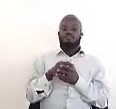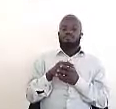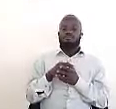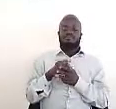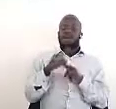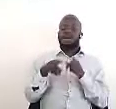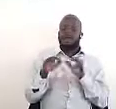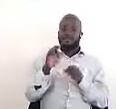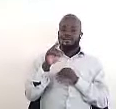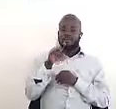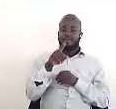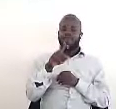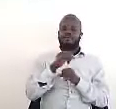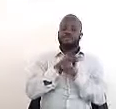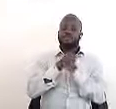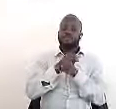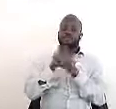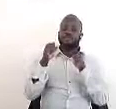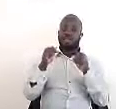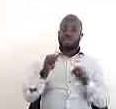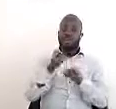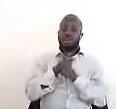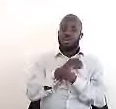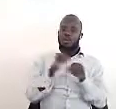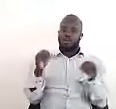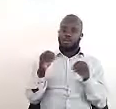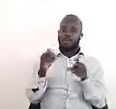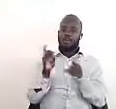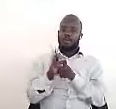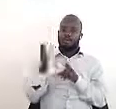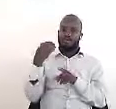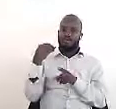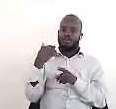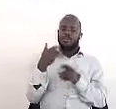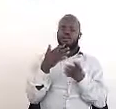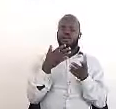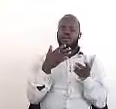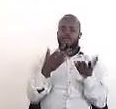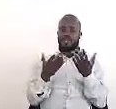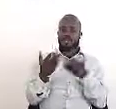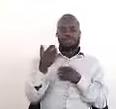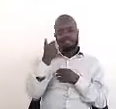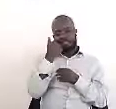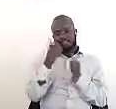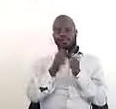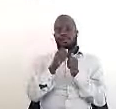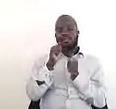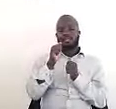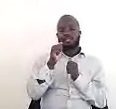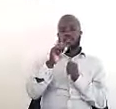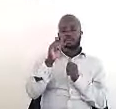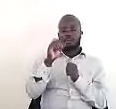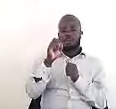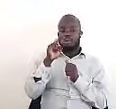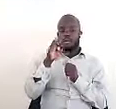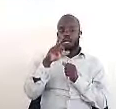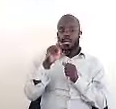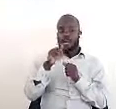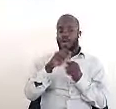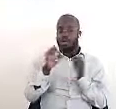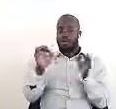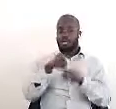a day or two. But if your immune system doesn't work as well as it used to, you might be sick with that Salmonella for a